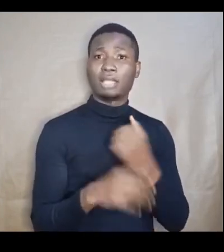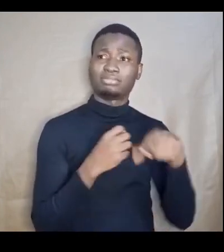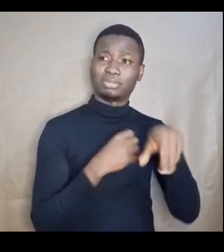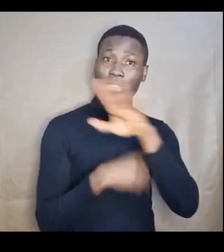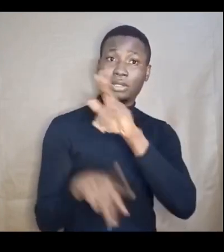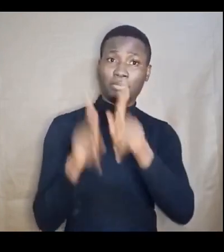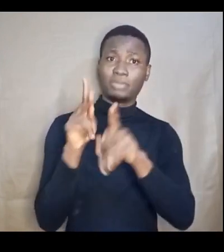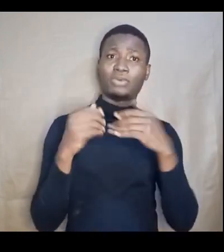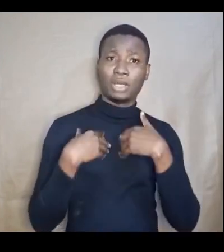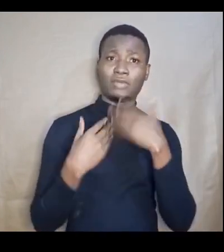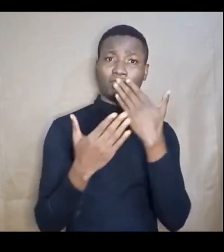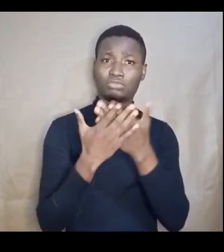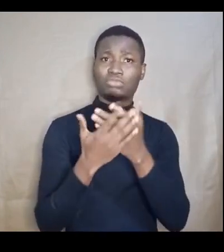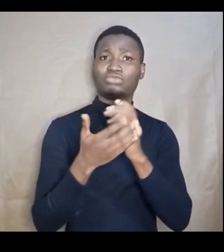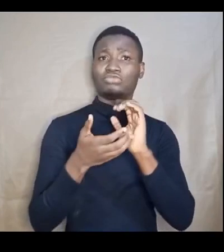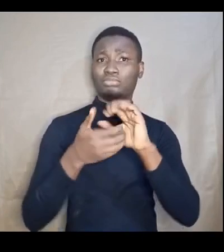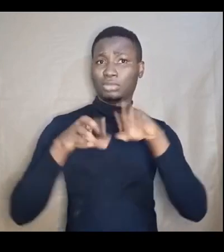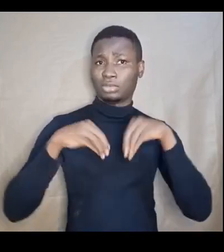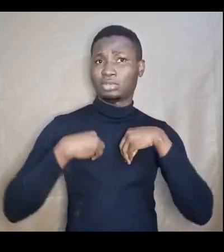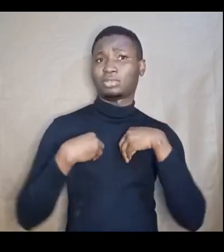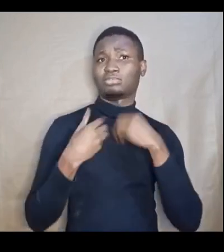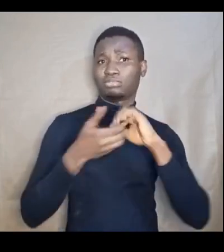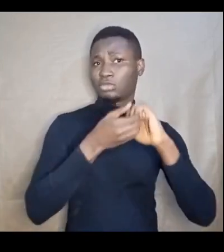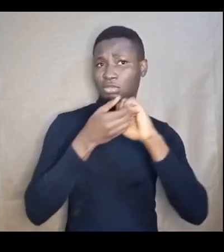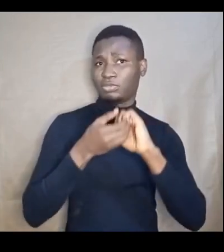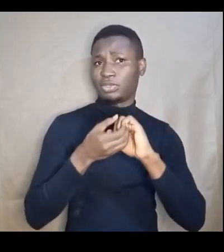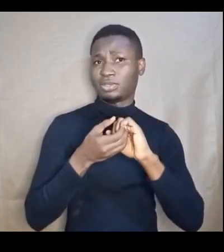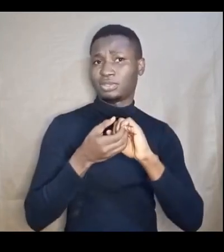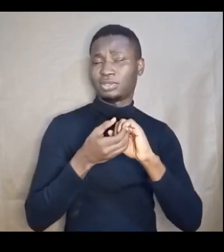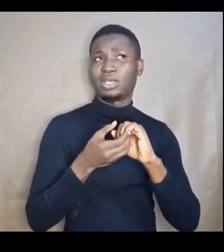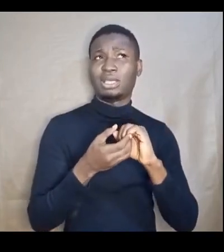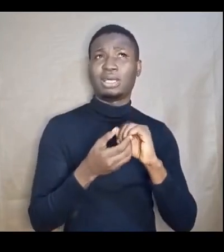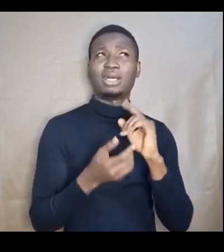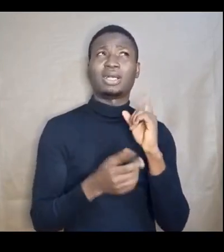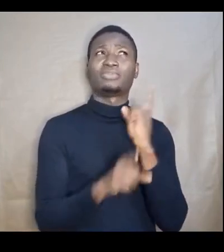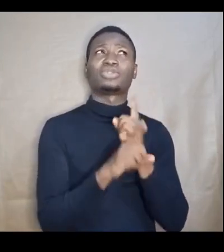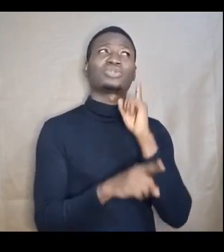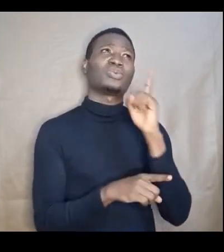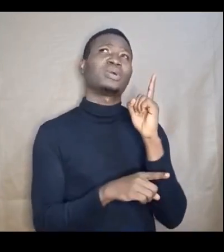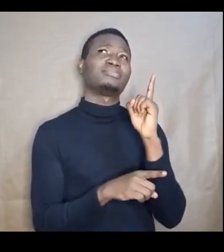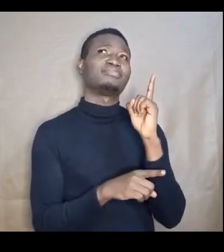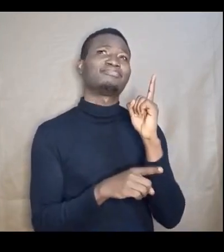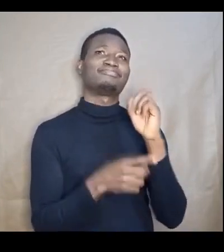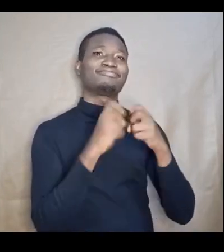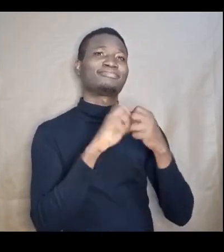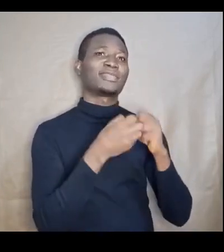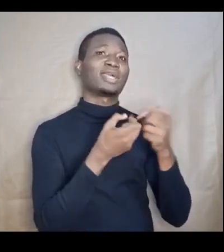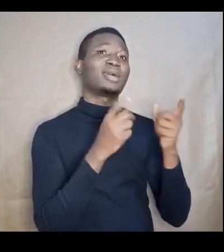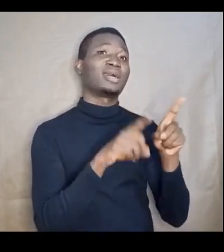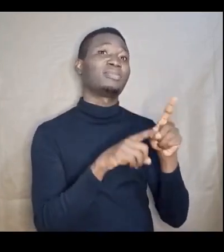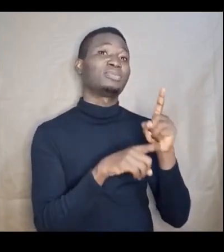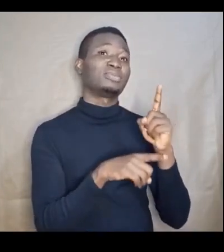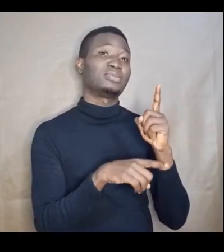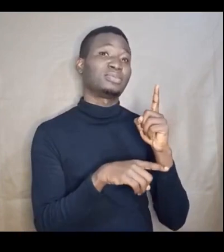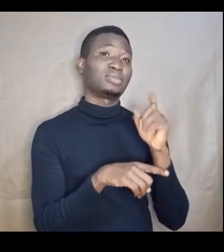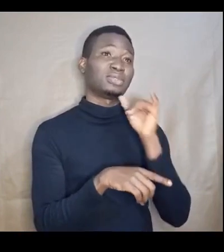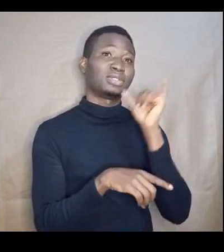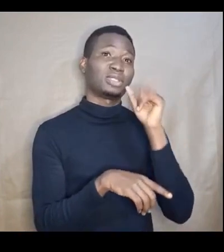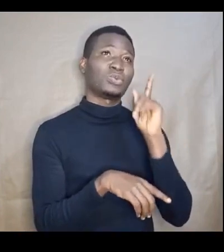largely, except one incident that happened when to one